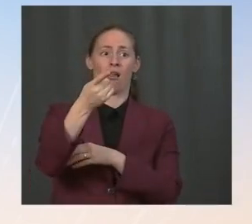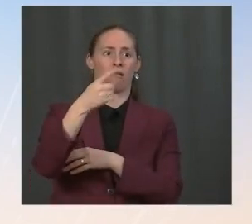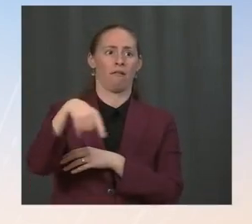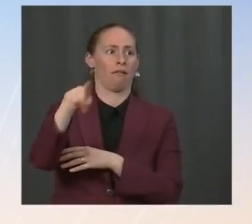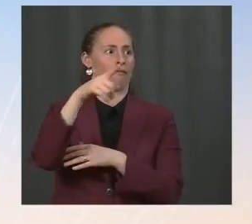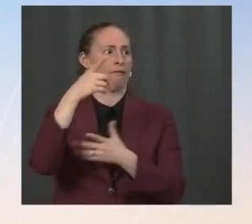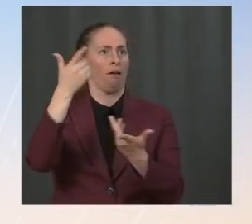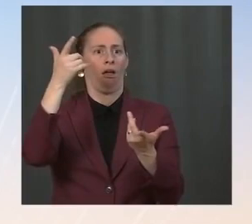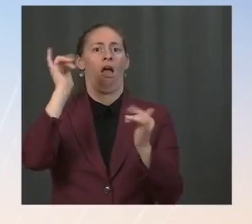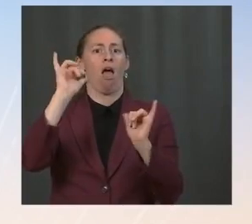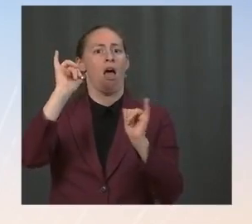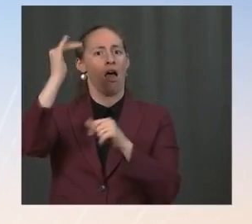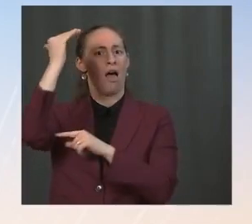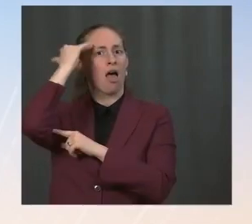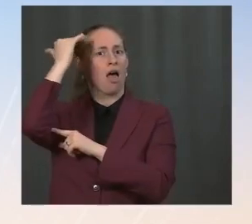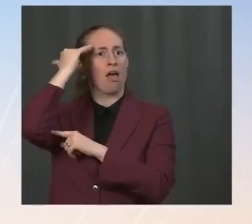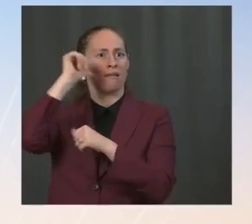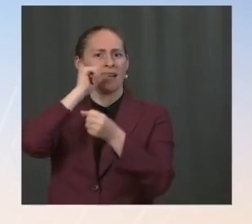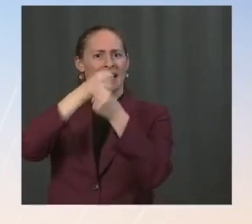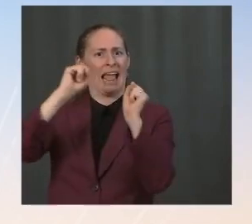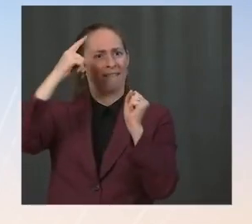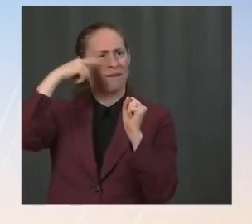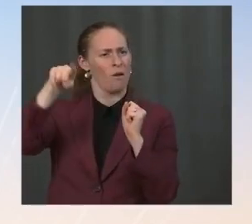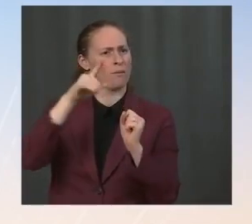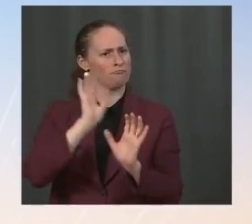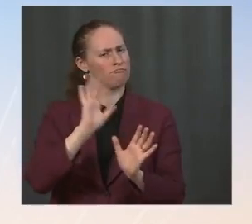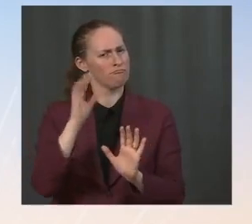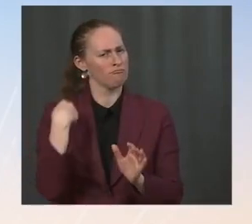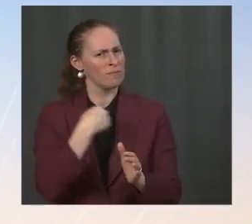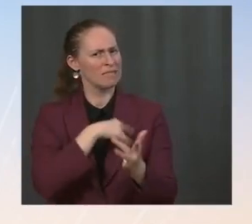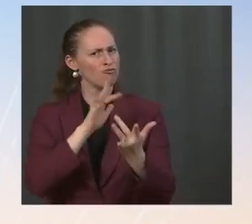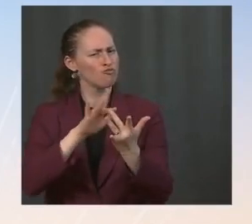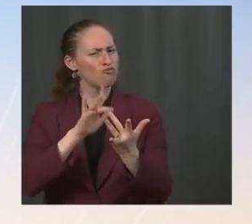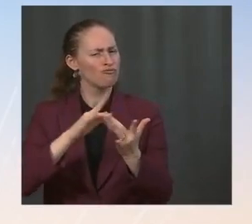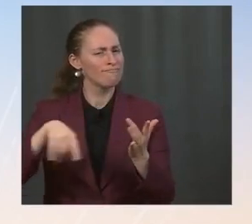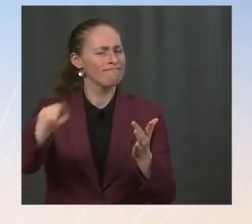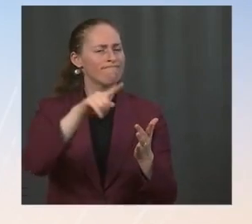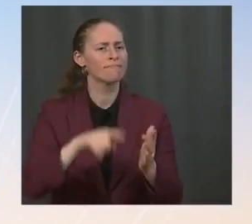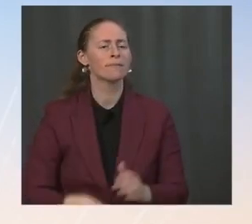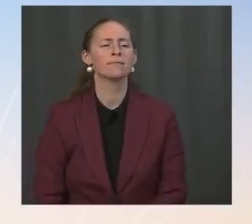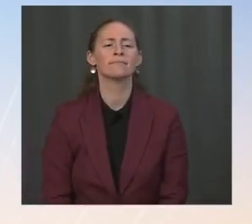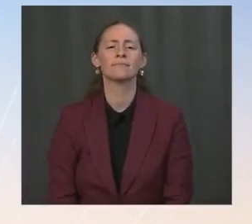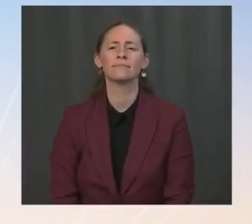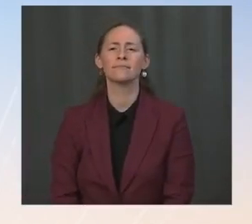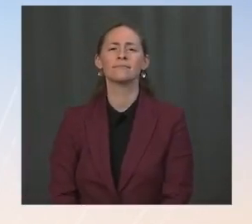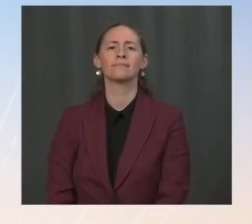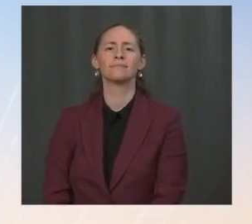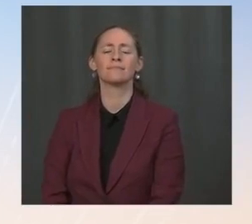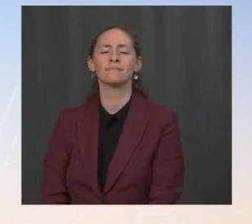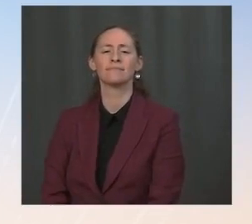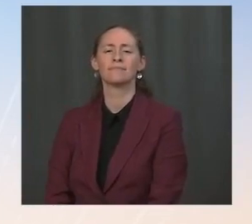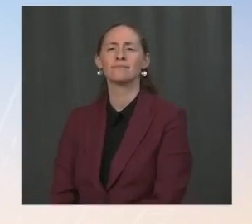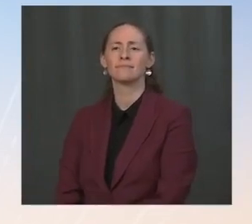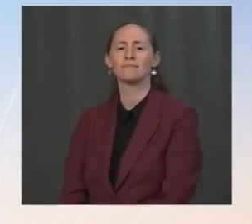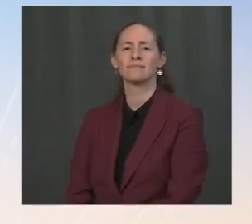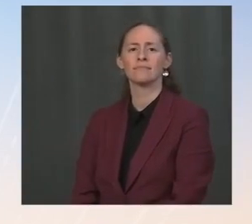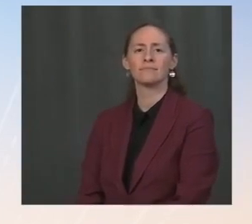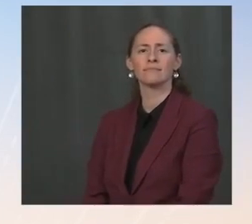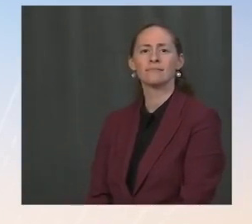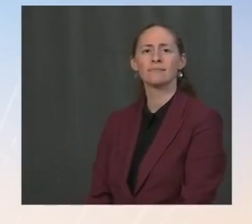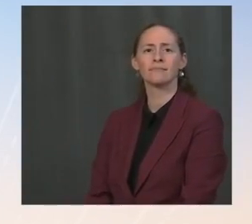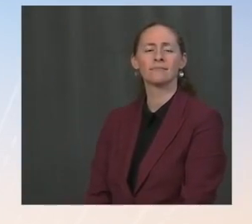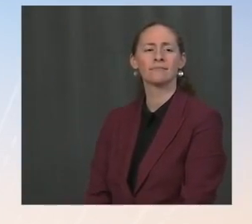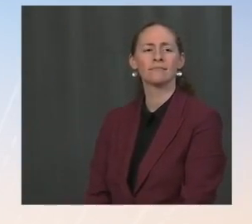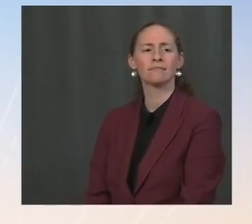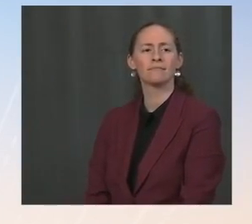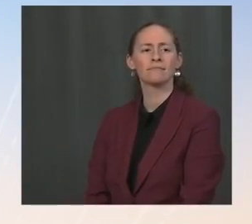we're trying to work to get evacuated. Go ahead all the way in the back, pink shirt, yeah. Has Joe Biden spoken with any foreign leader after